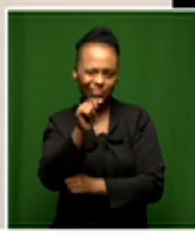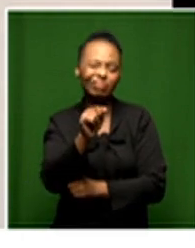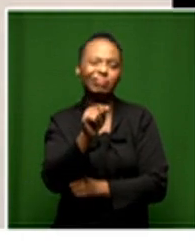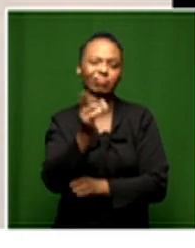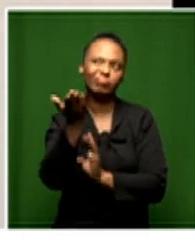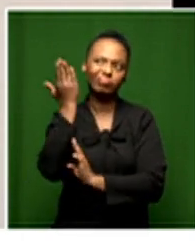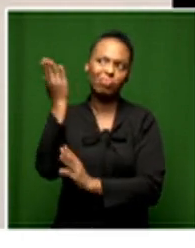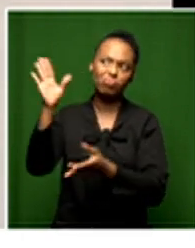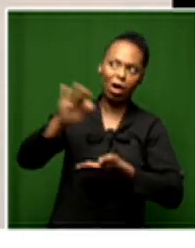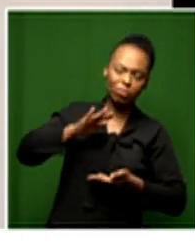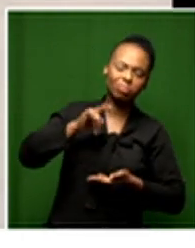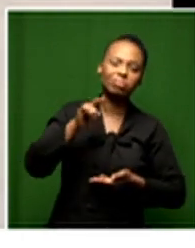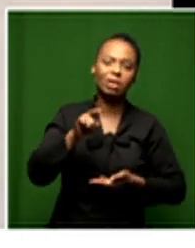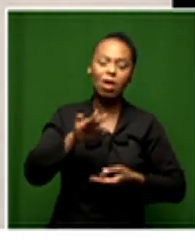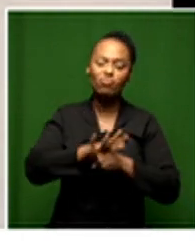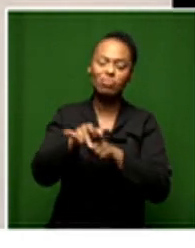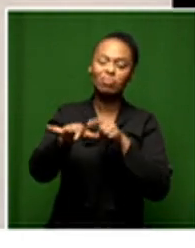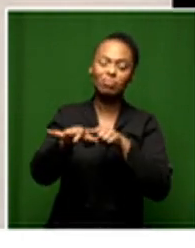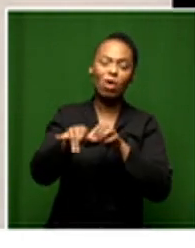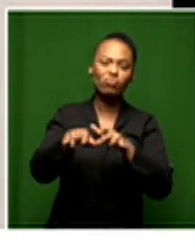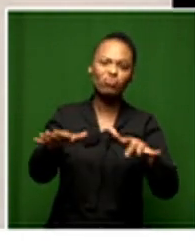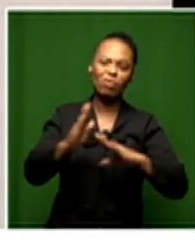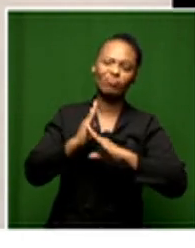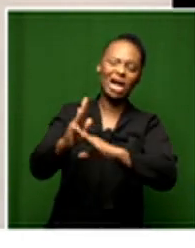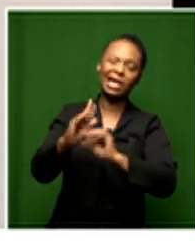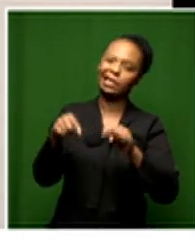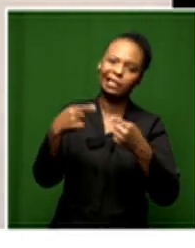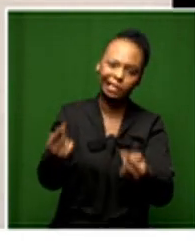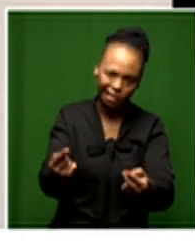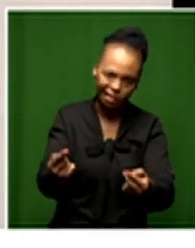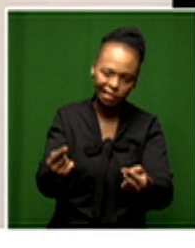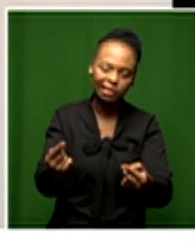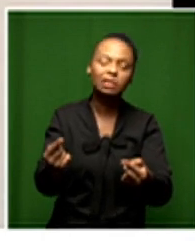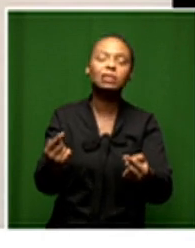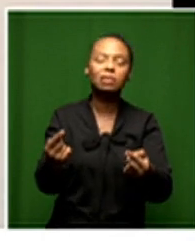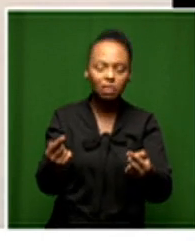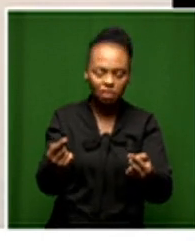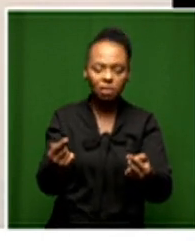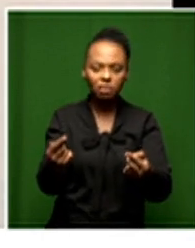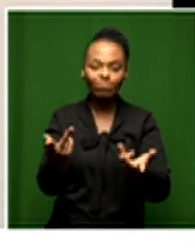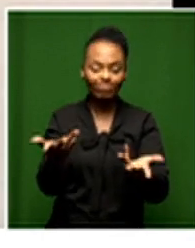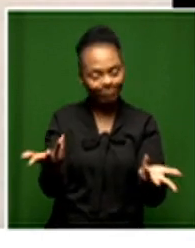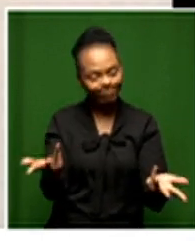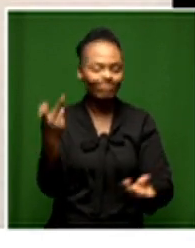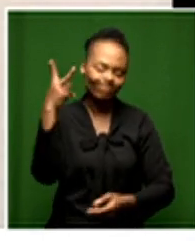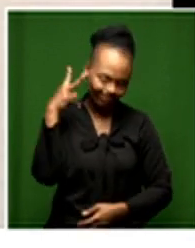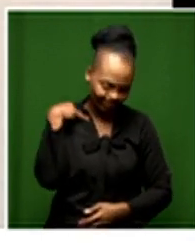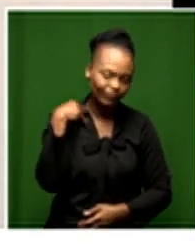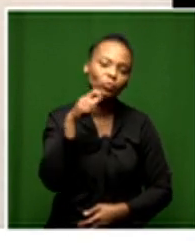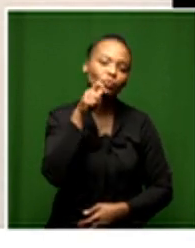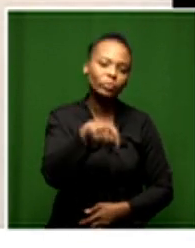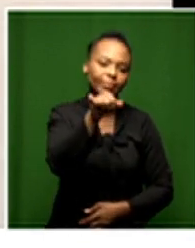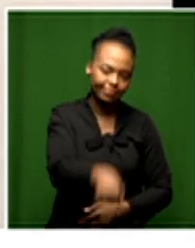results in terms of the variants here in South Africa were a little bit disappointing, at least